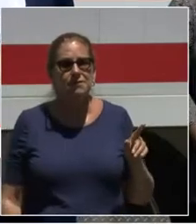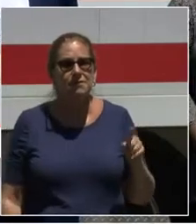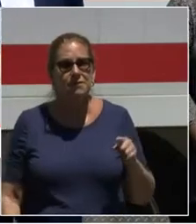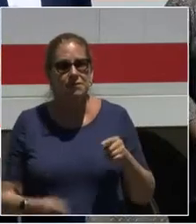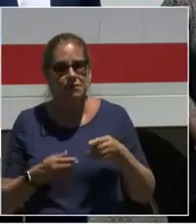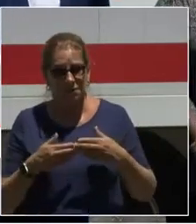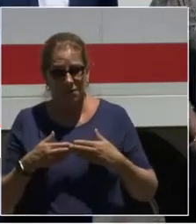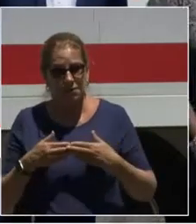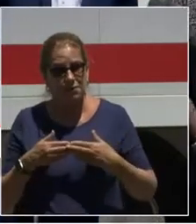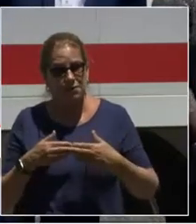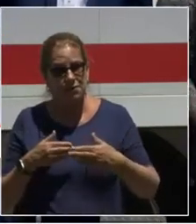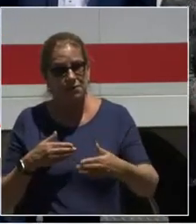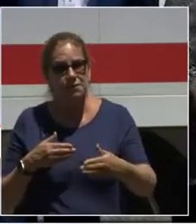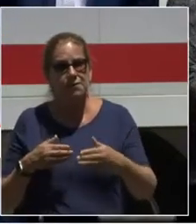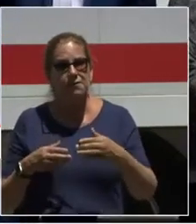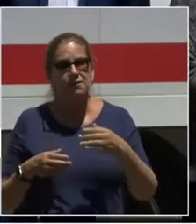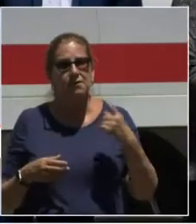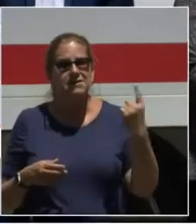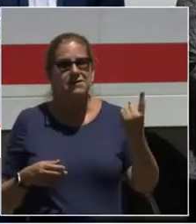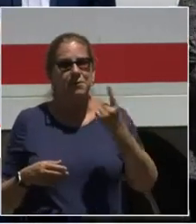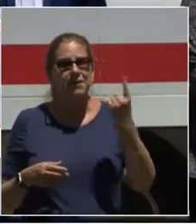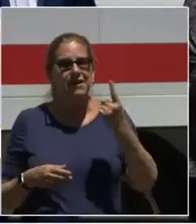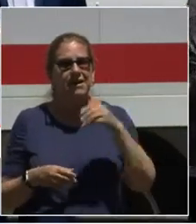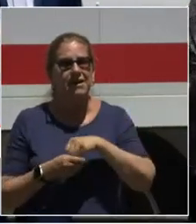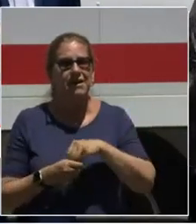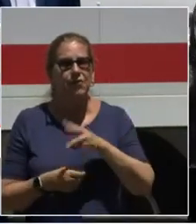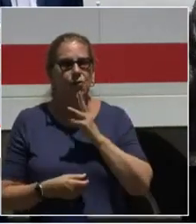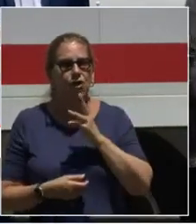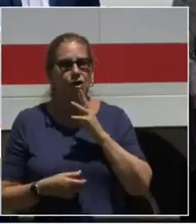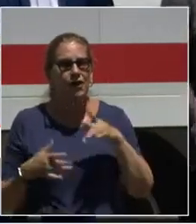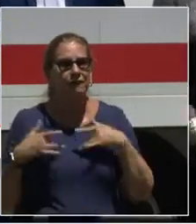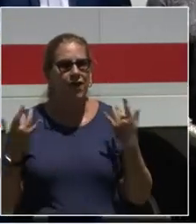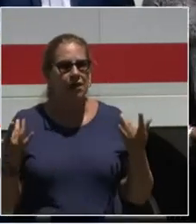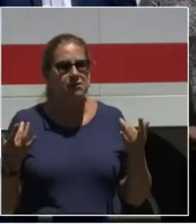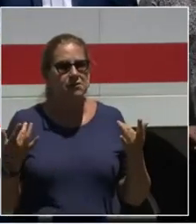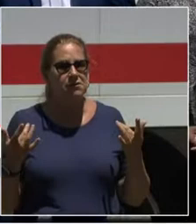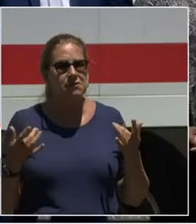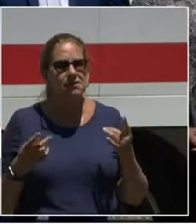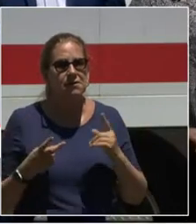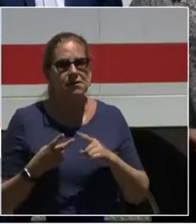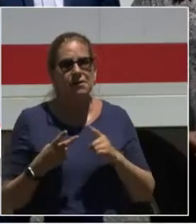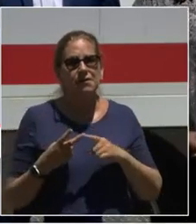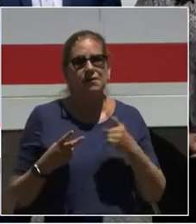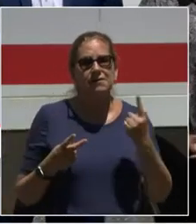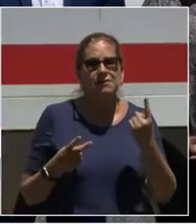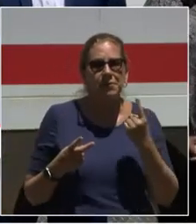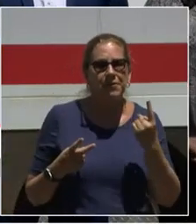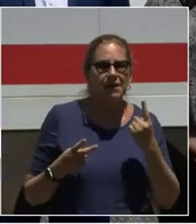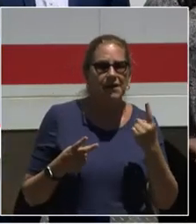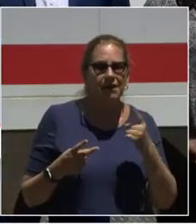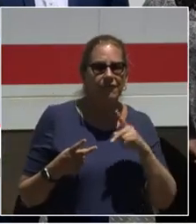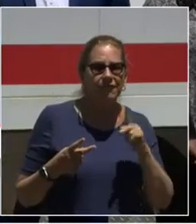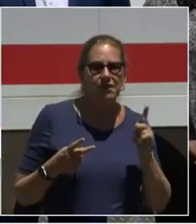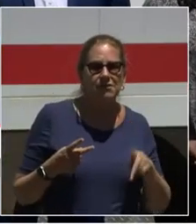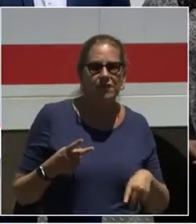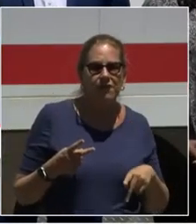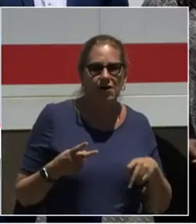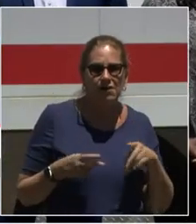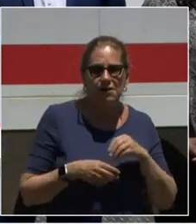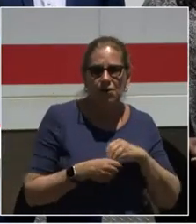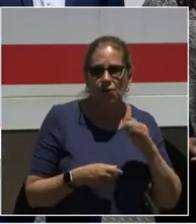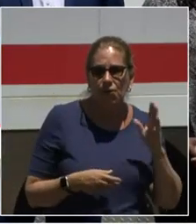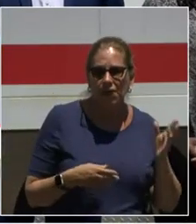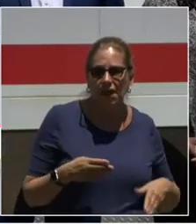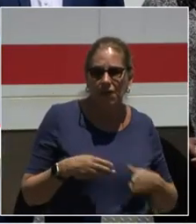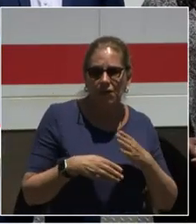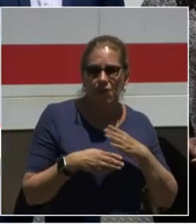the recent events, especially Philadelphia this weekend, we're hearing concern from event goers that there haven't really been plans expressed from the city or the